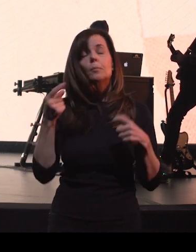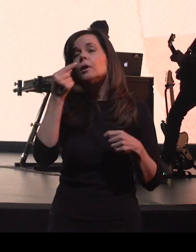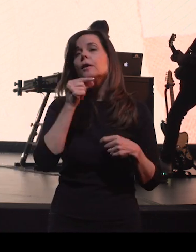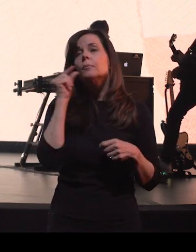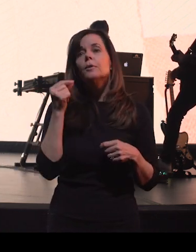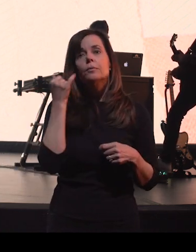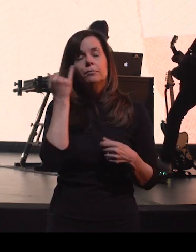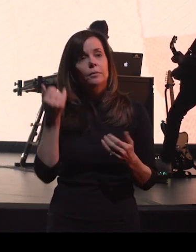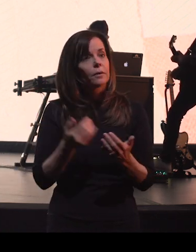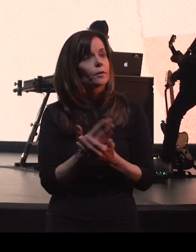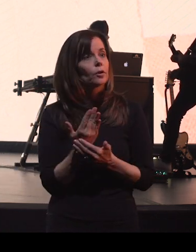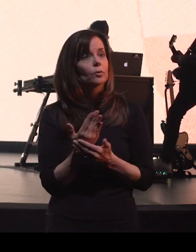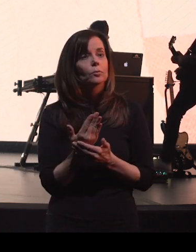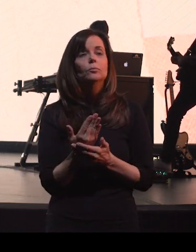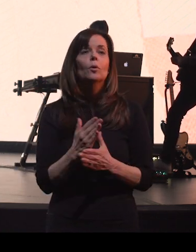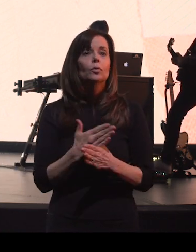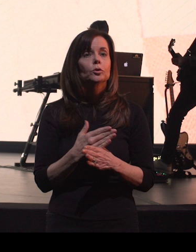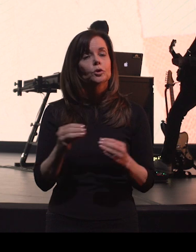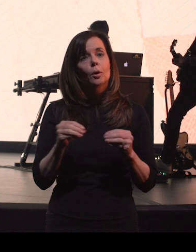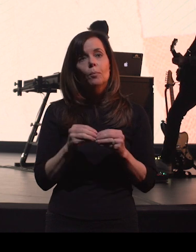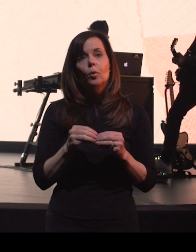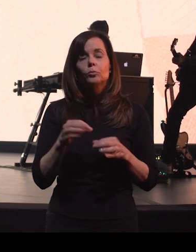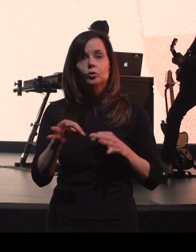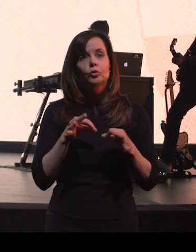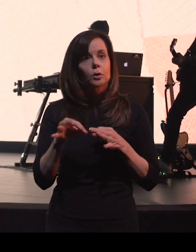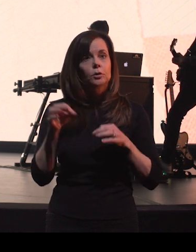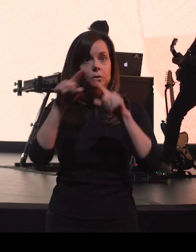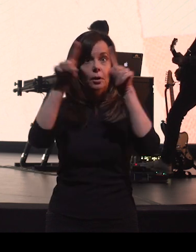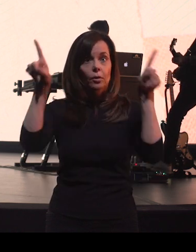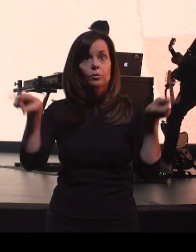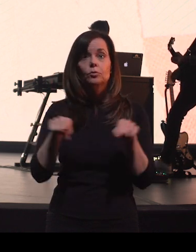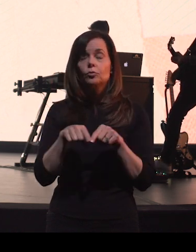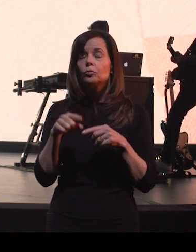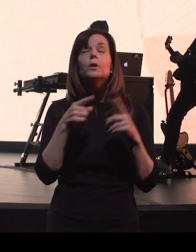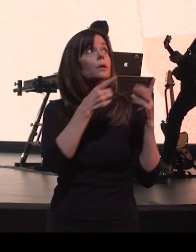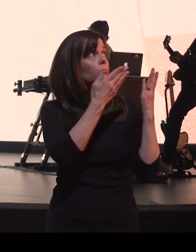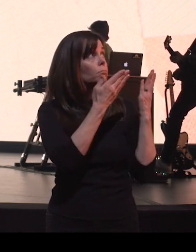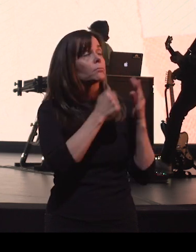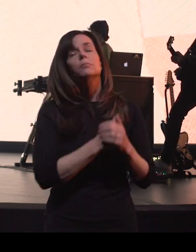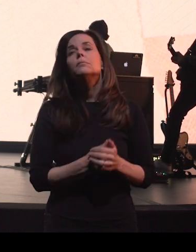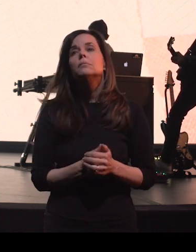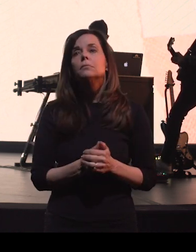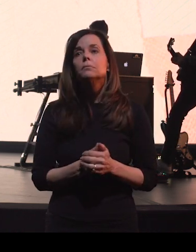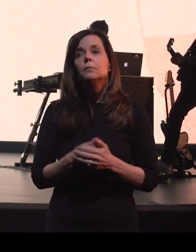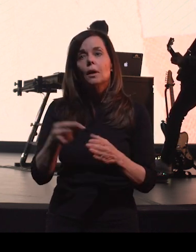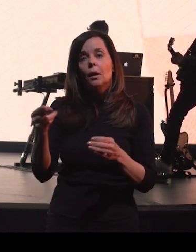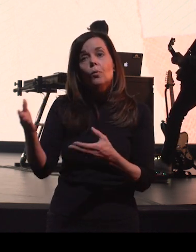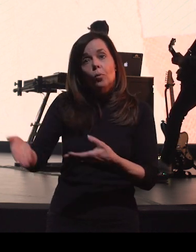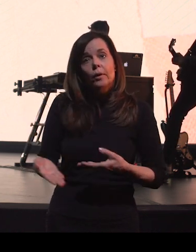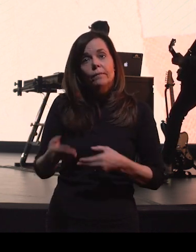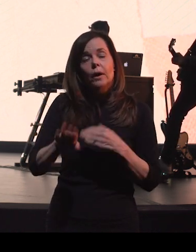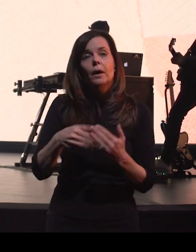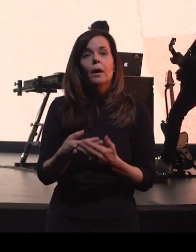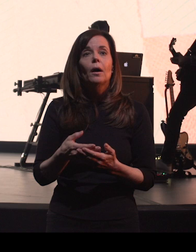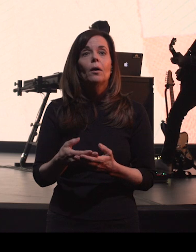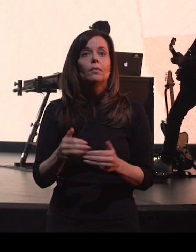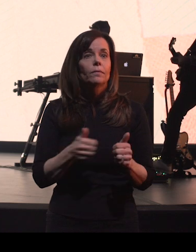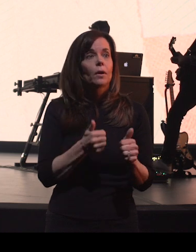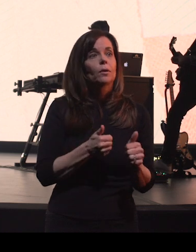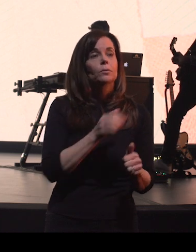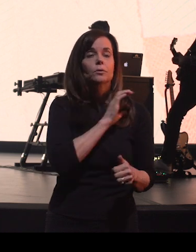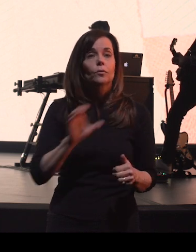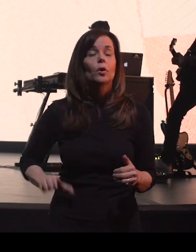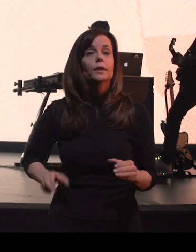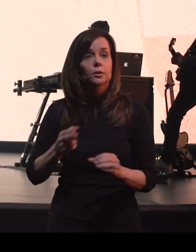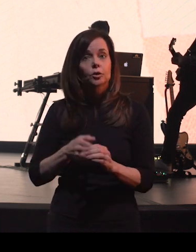new with us, we'll share some more instructions on our screen. We invite all followers of Christ to join us. May we lean in